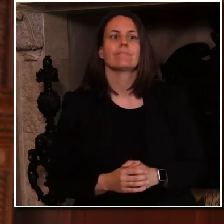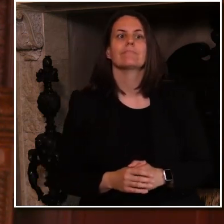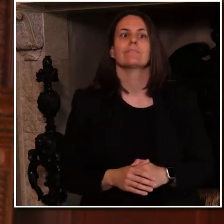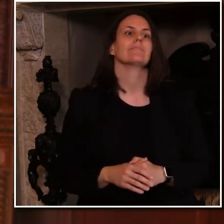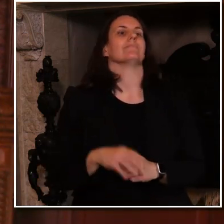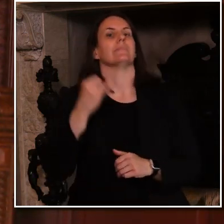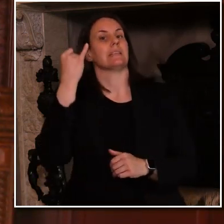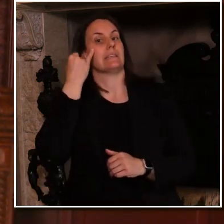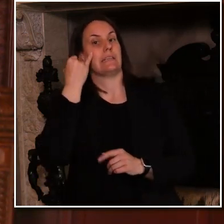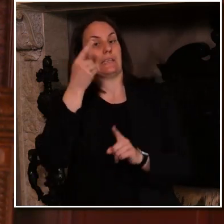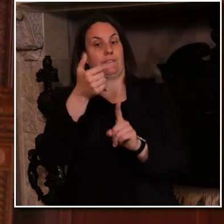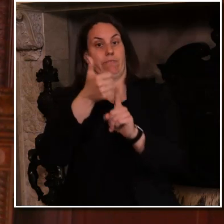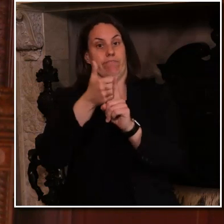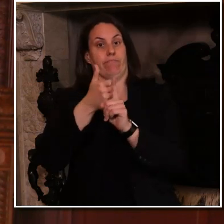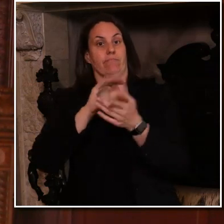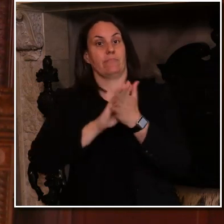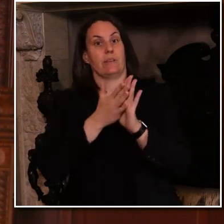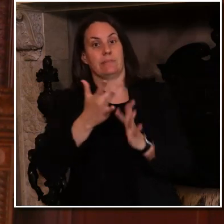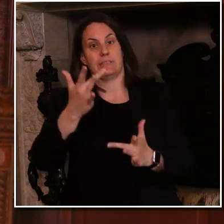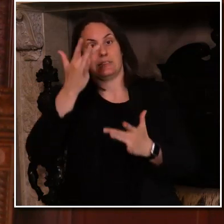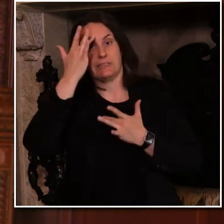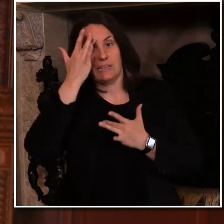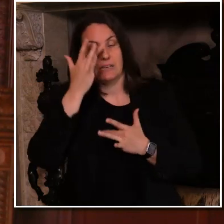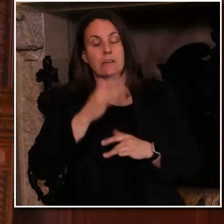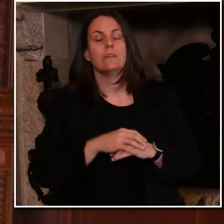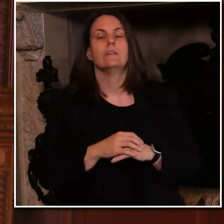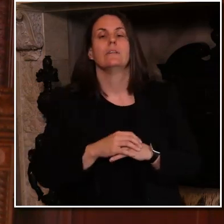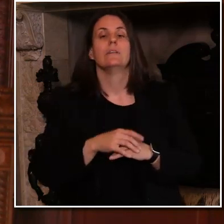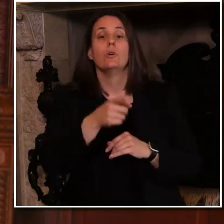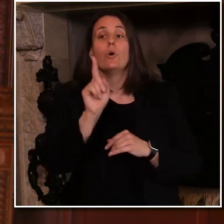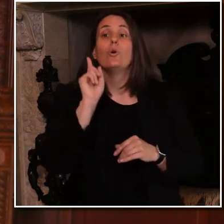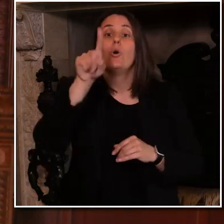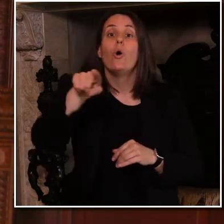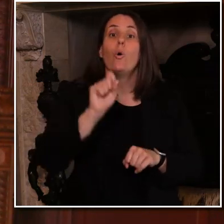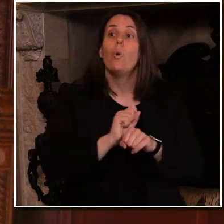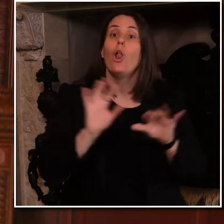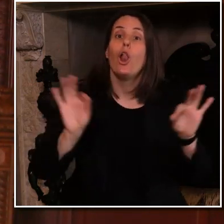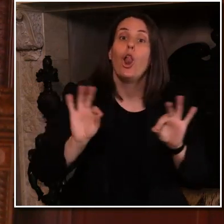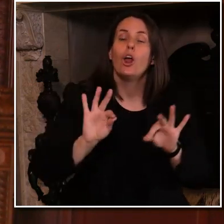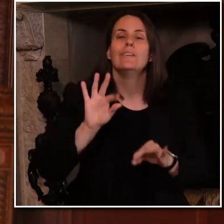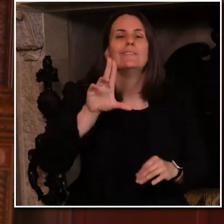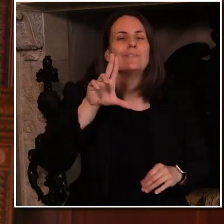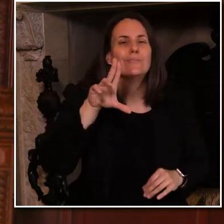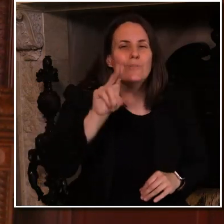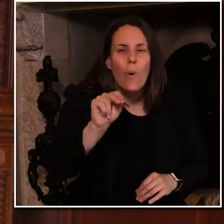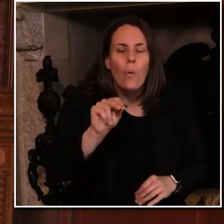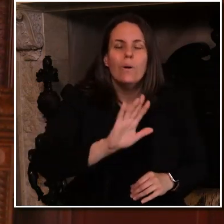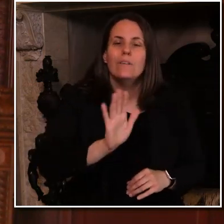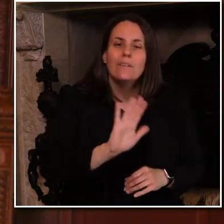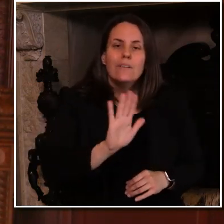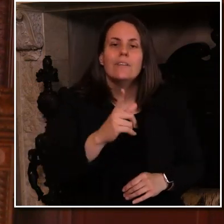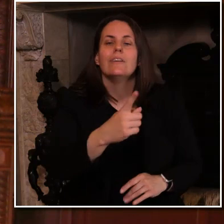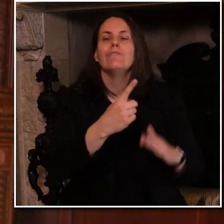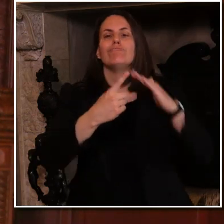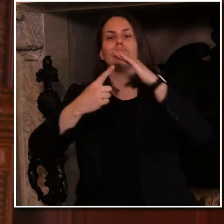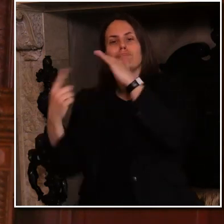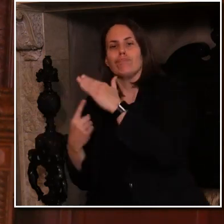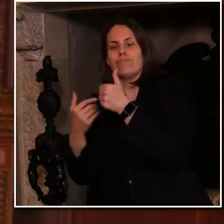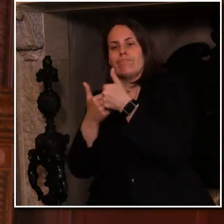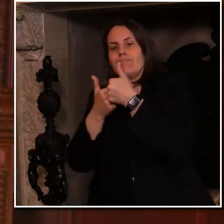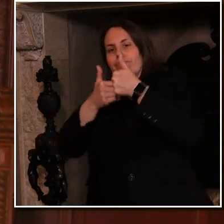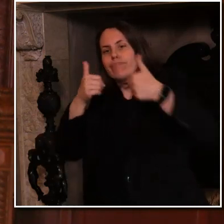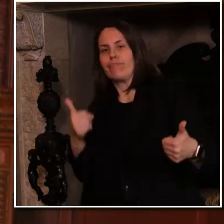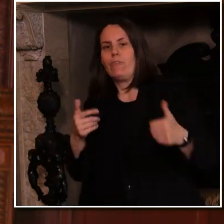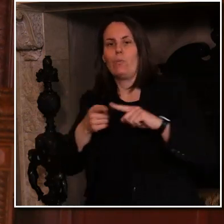all. And as time goes on, people and more people go back to work.